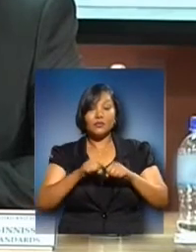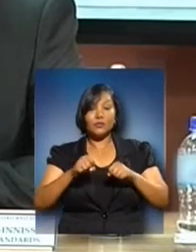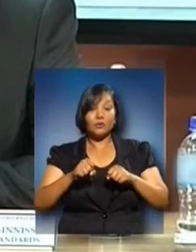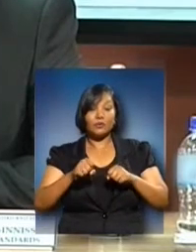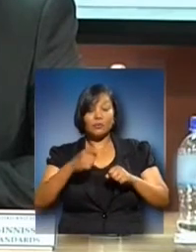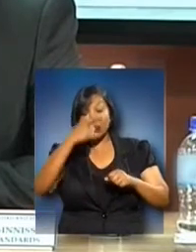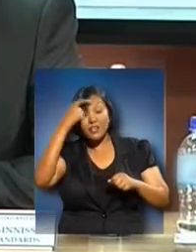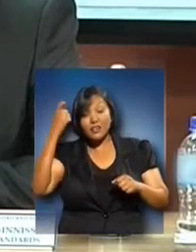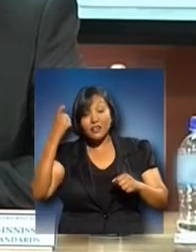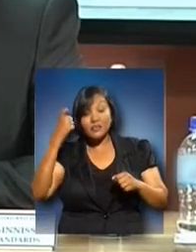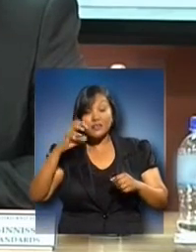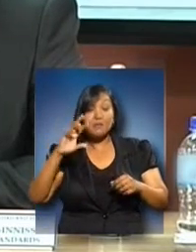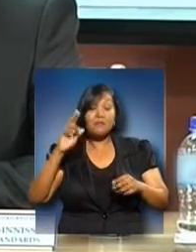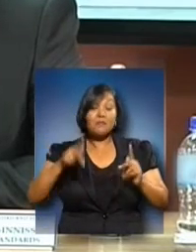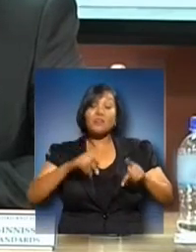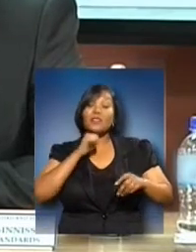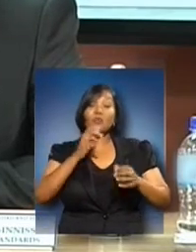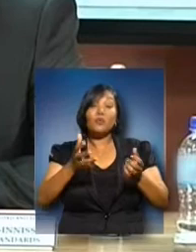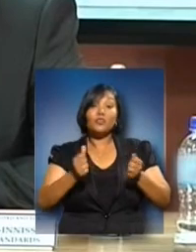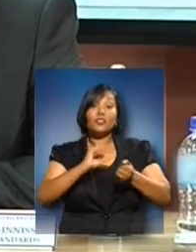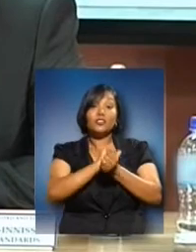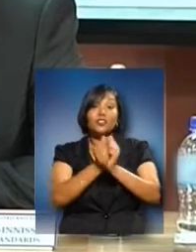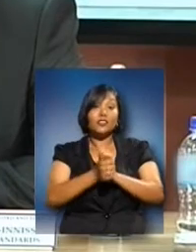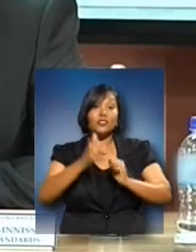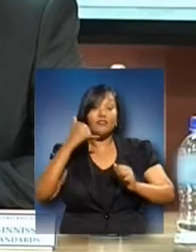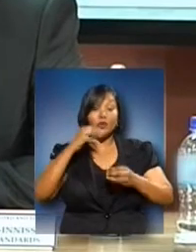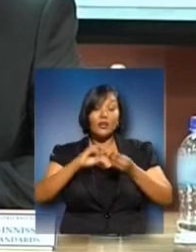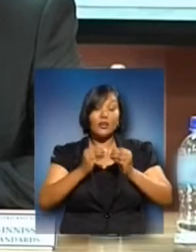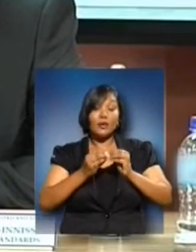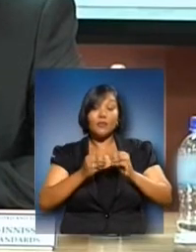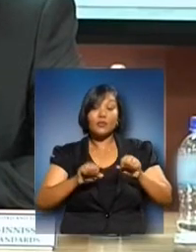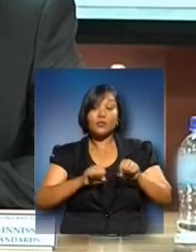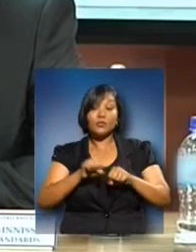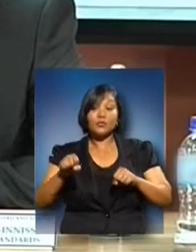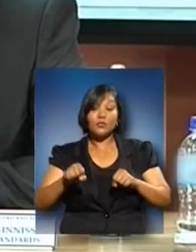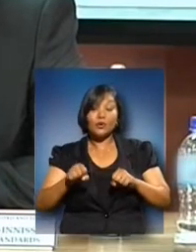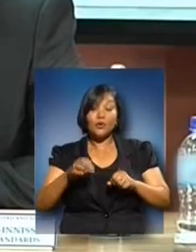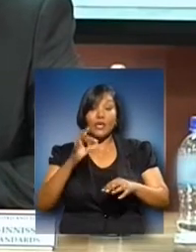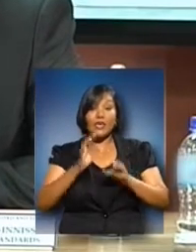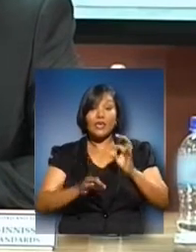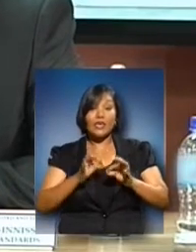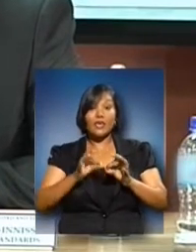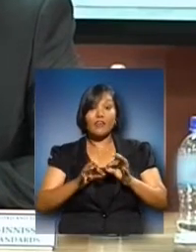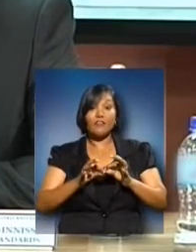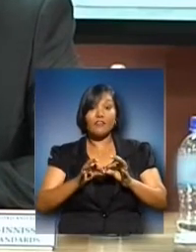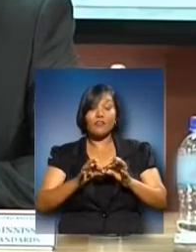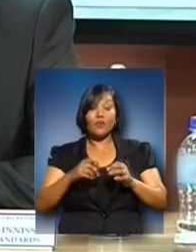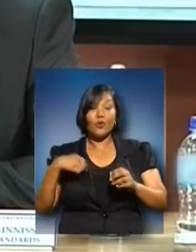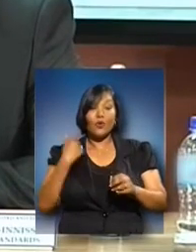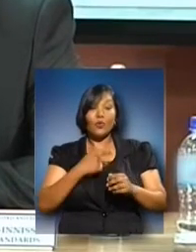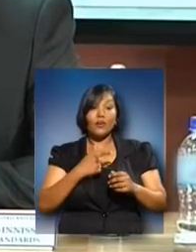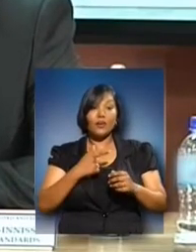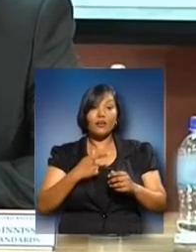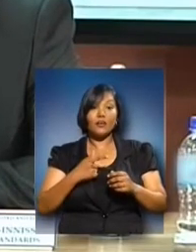because no one wants to change their numbers. So if you are alluding to,